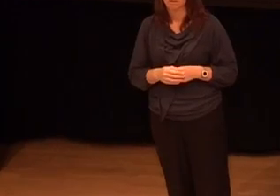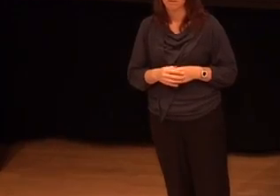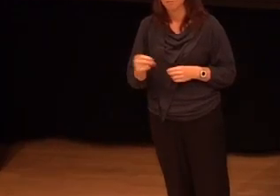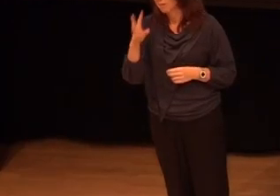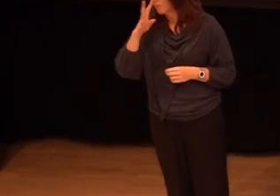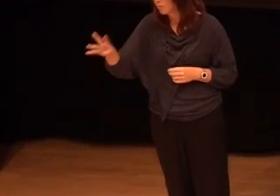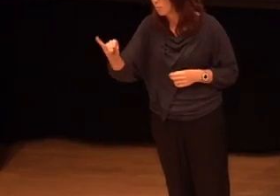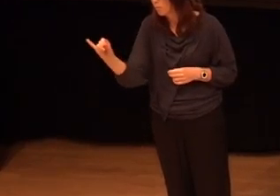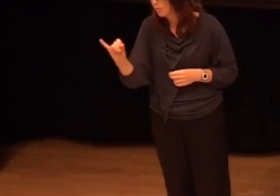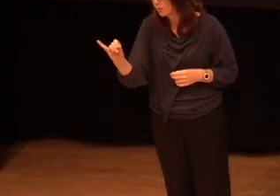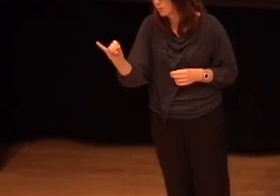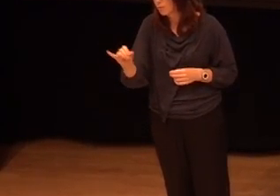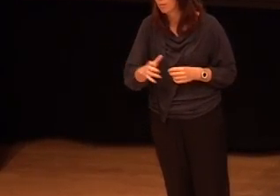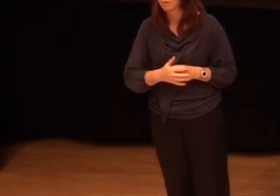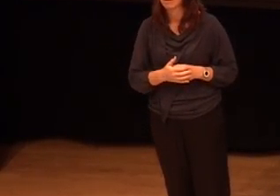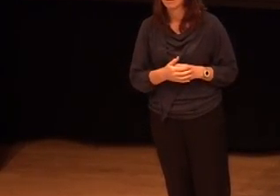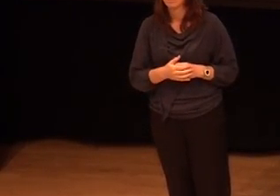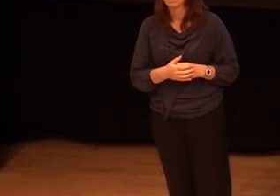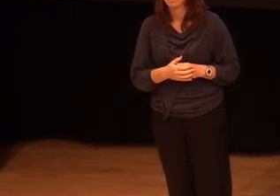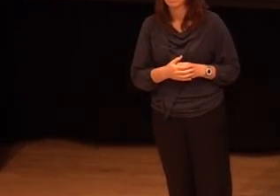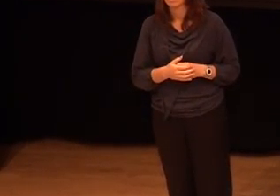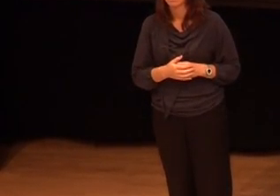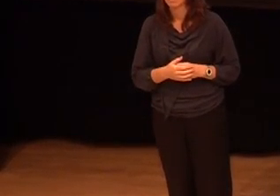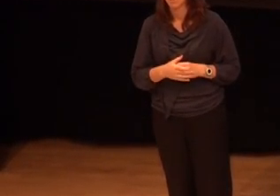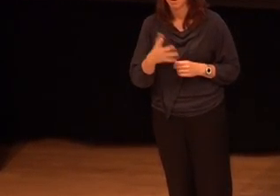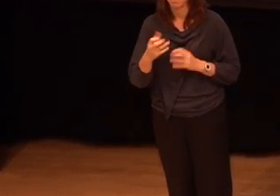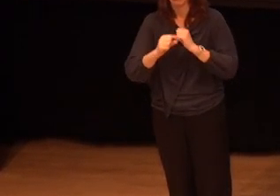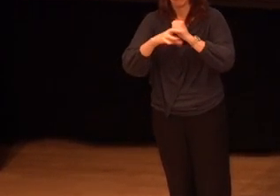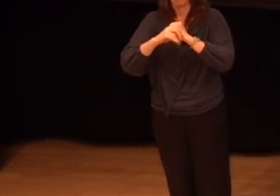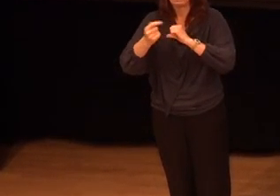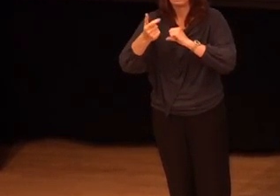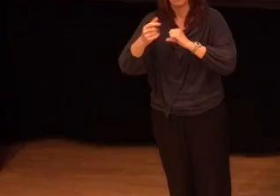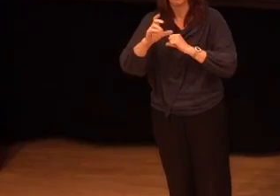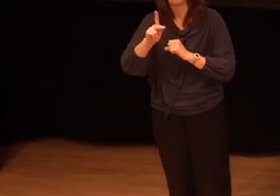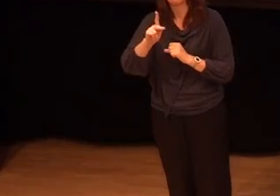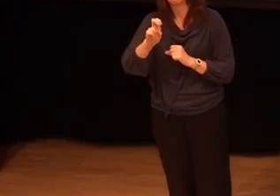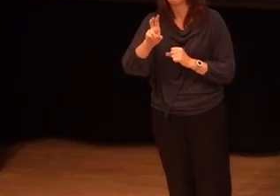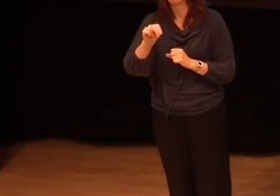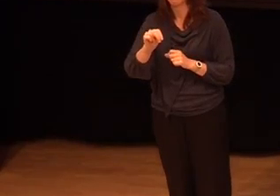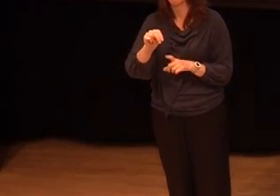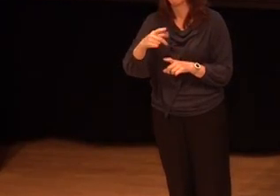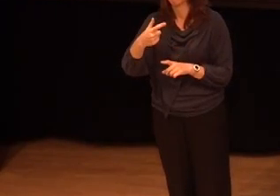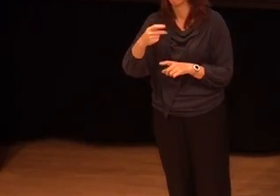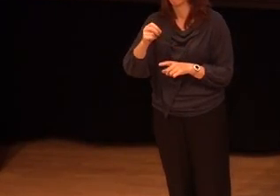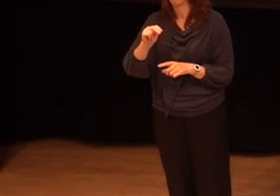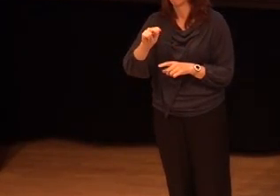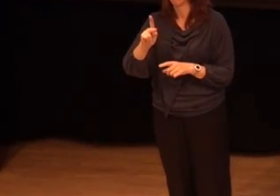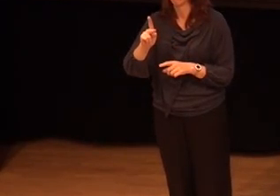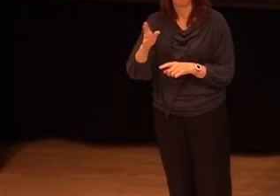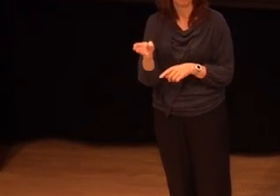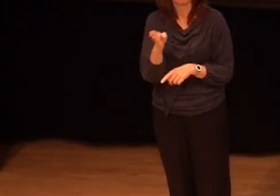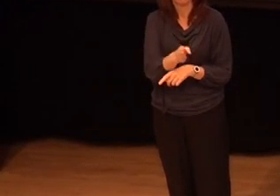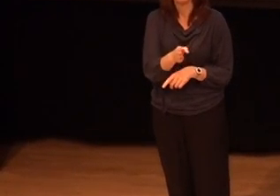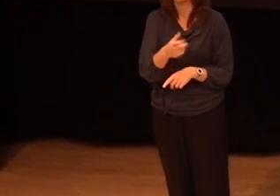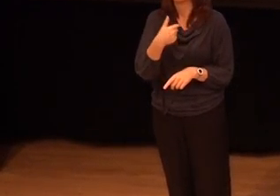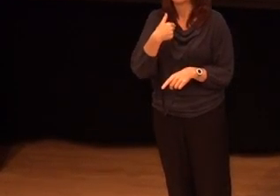can go. And just a second for a plug, Kevin Gotkin sitting here to my left, and I have